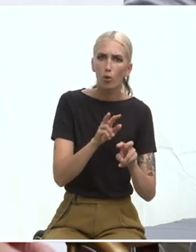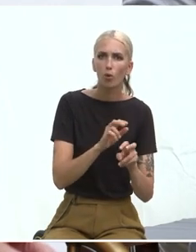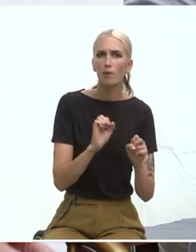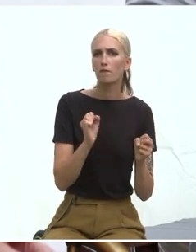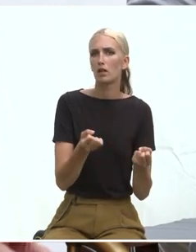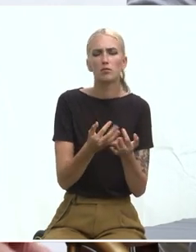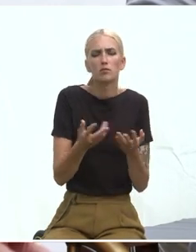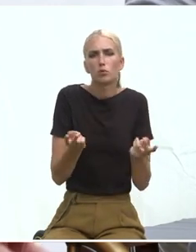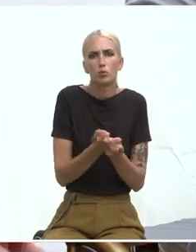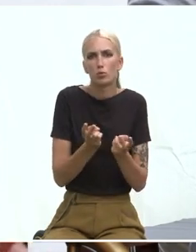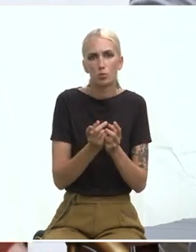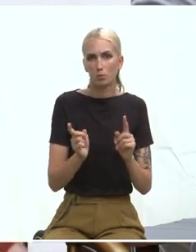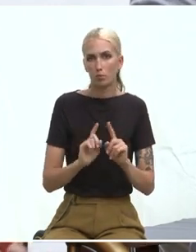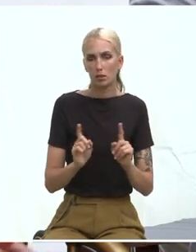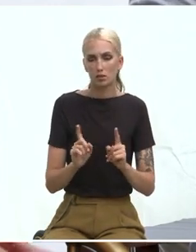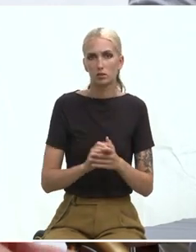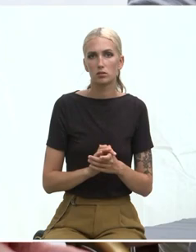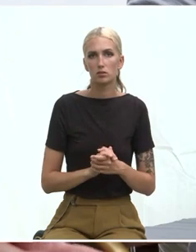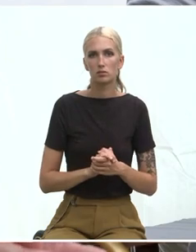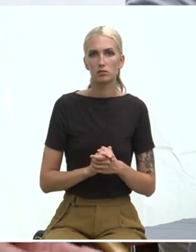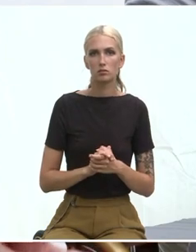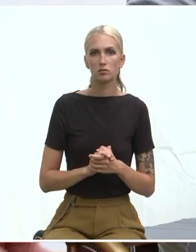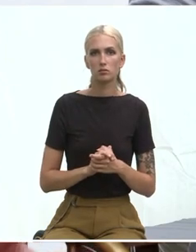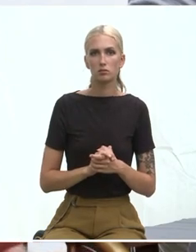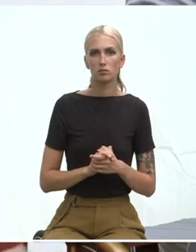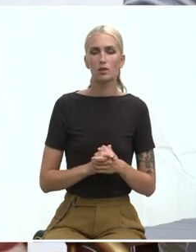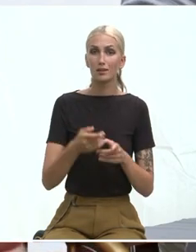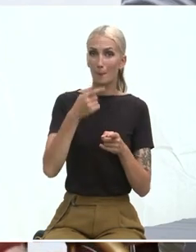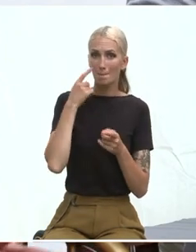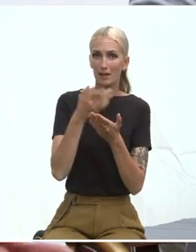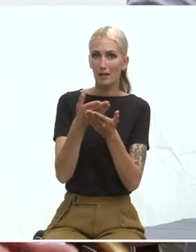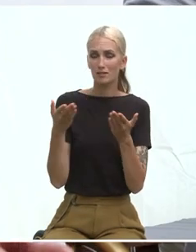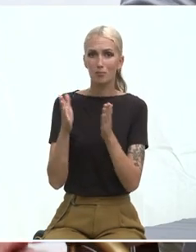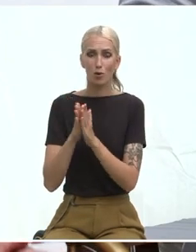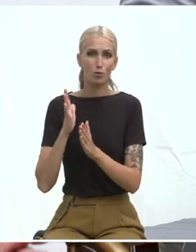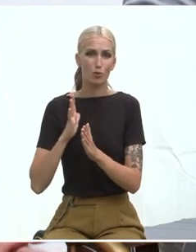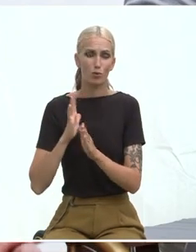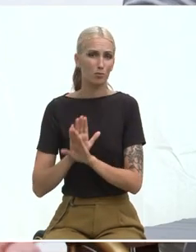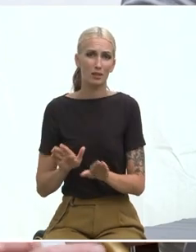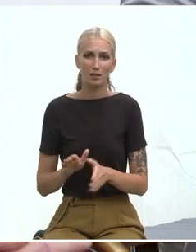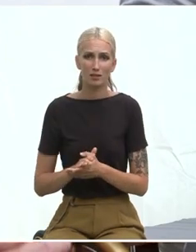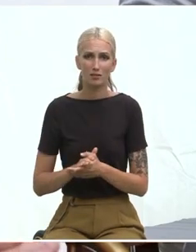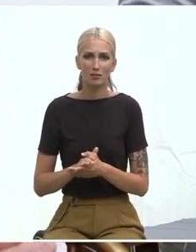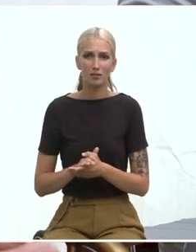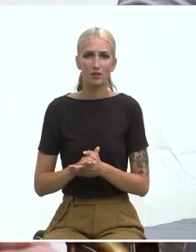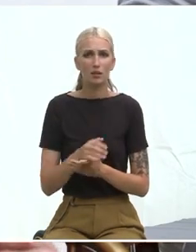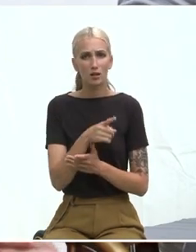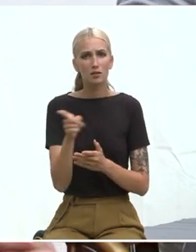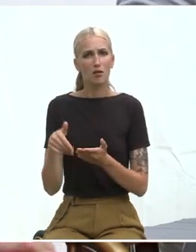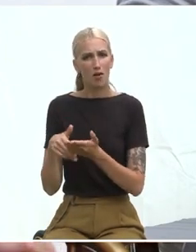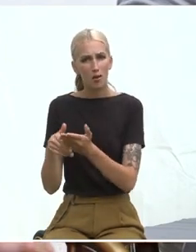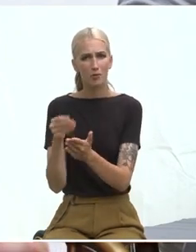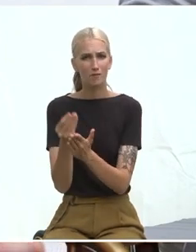whatever he needs. And men, don't wait that long. You are worthy of help. Your